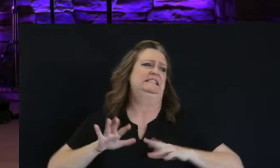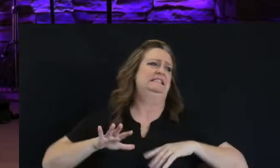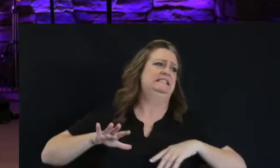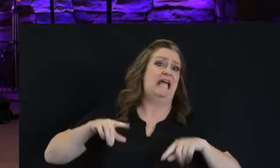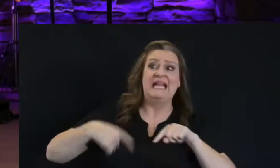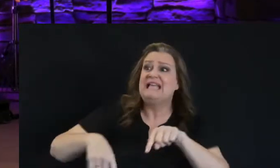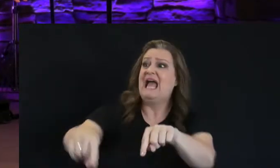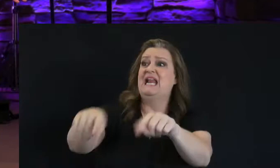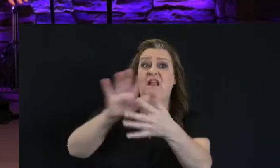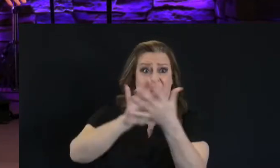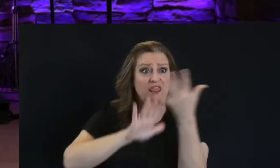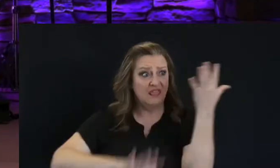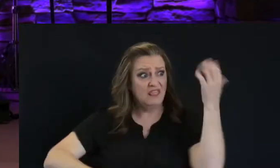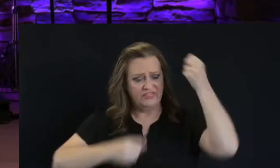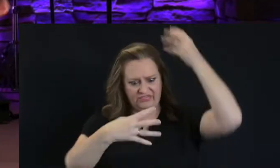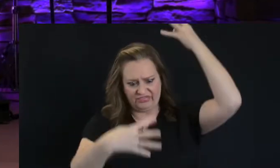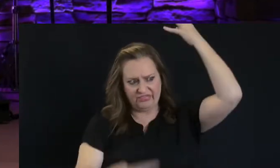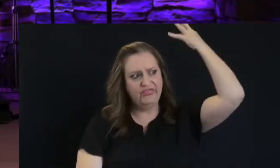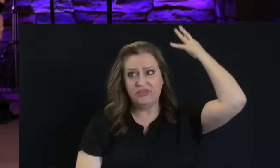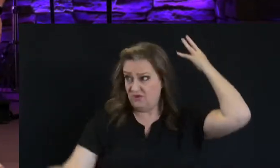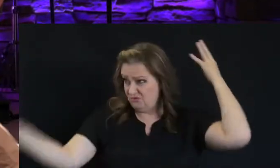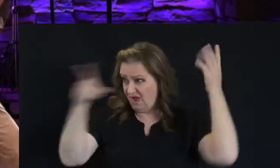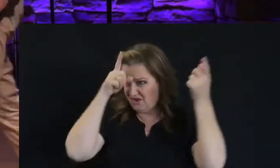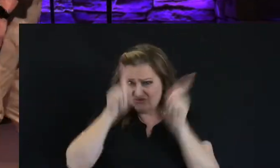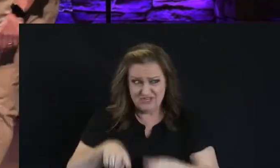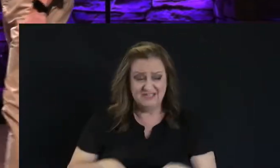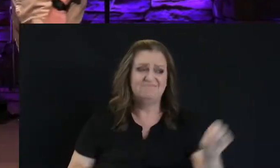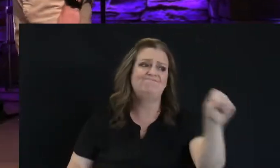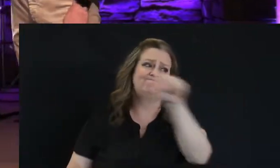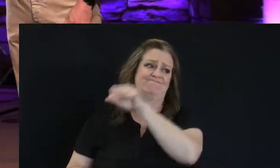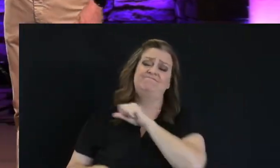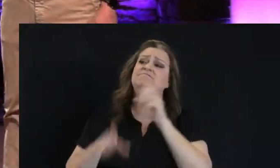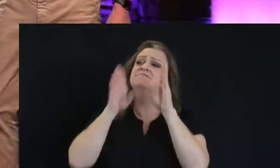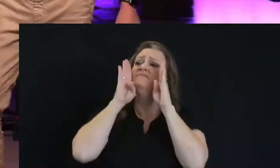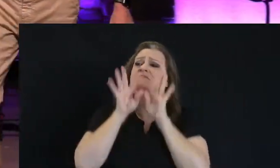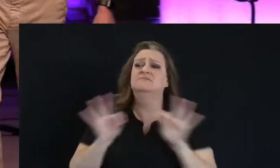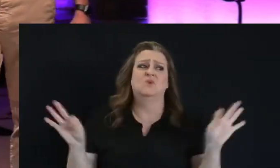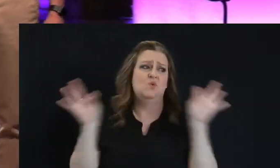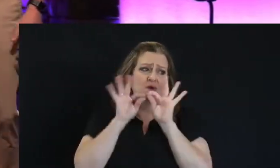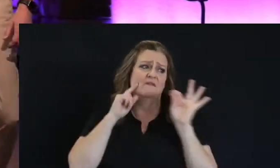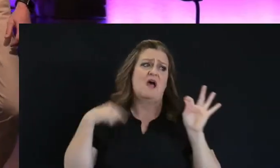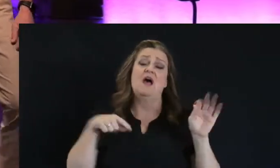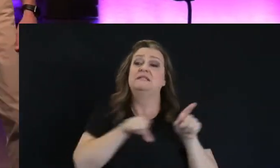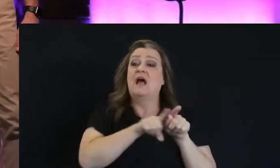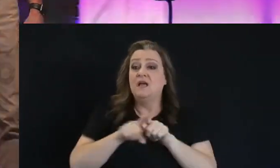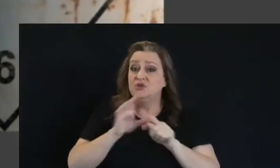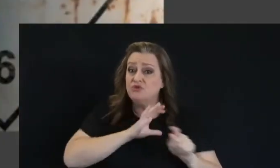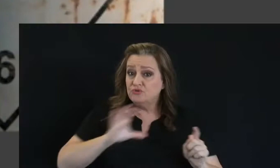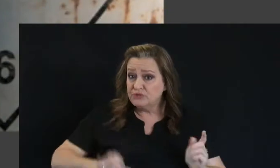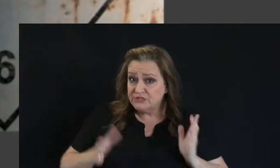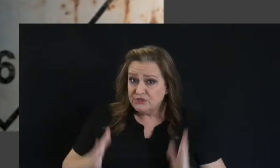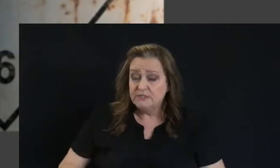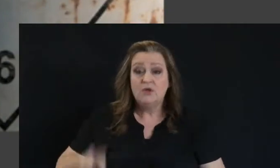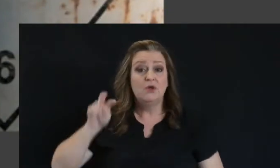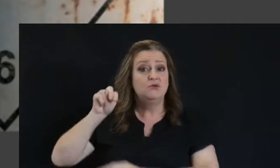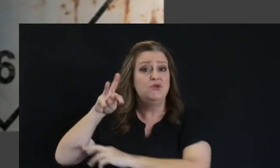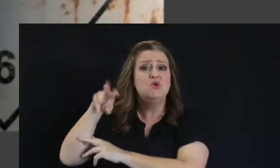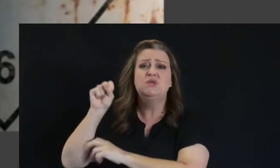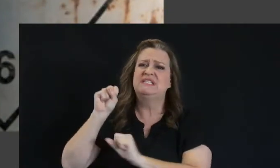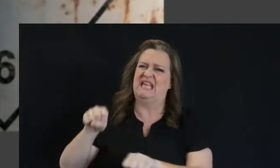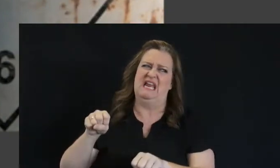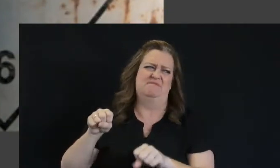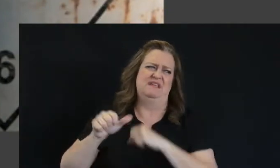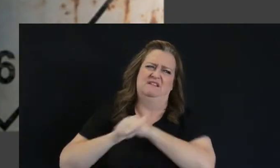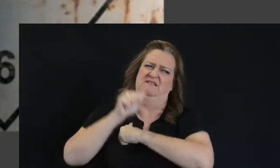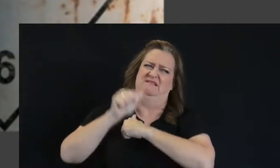on. Would you agree with me? I hope you would. Listen, this is important. This is important for us as Christians. News can be toxic if we're not